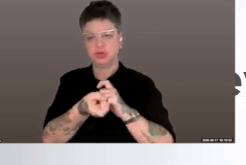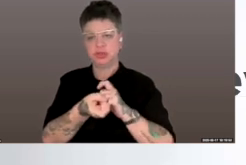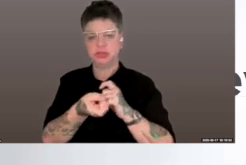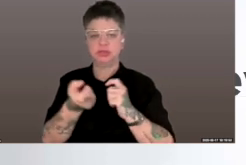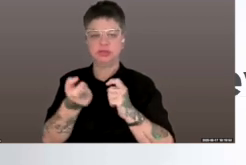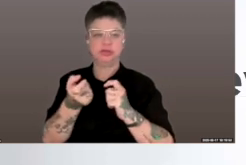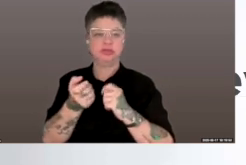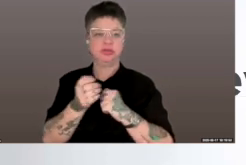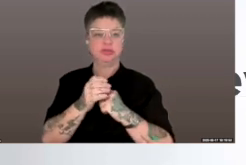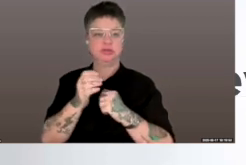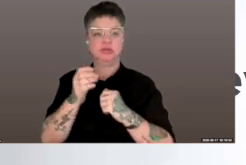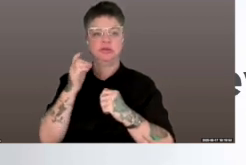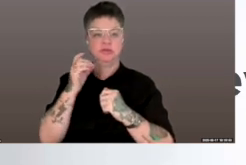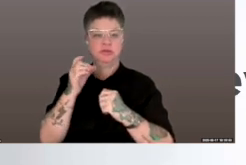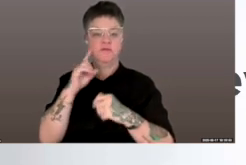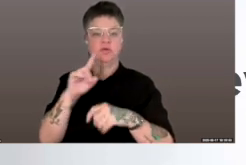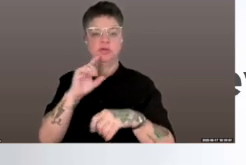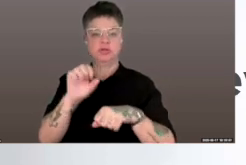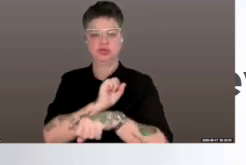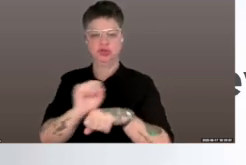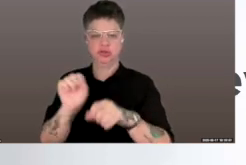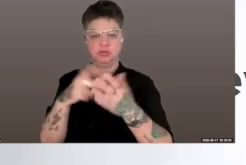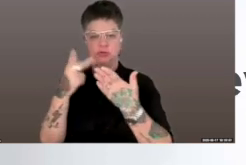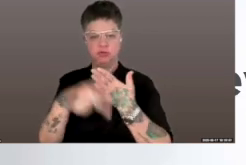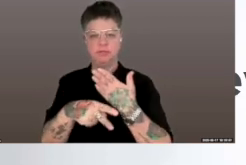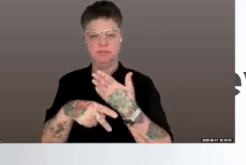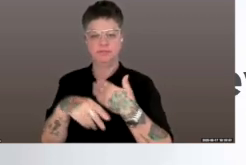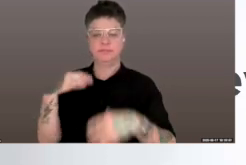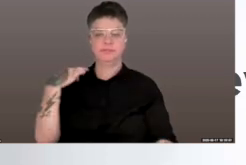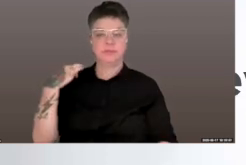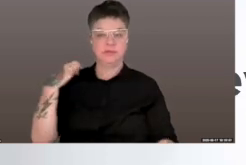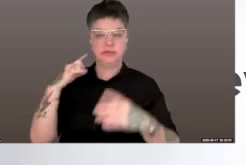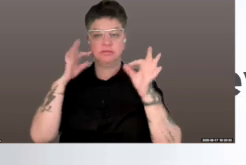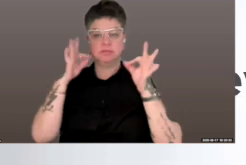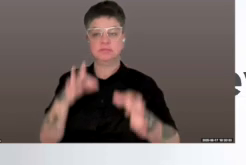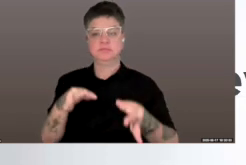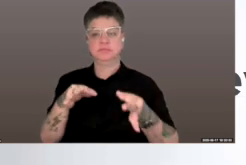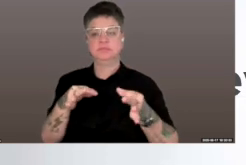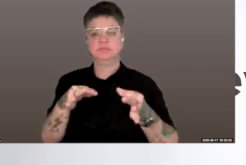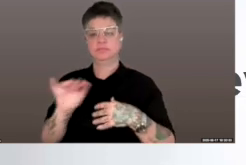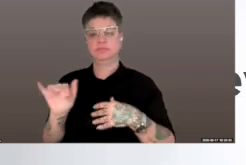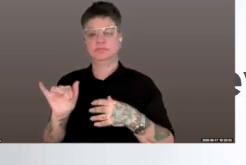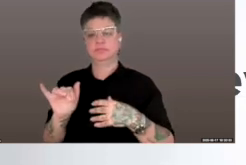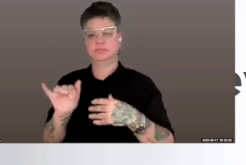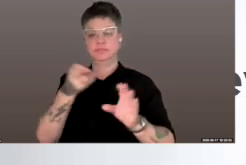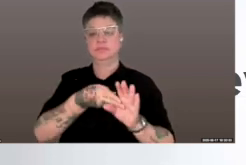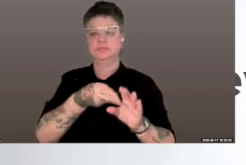incentives programs, their income has increased, it will not preclude them from the program.